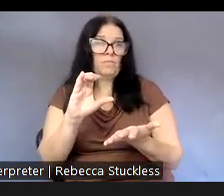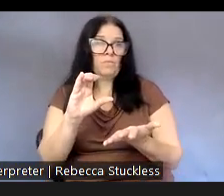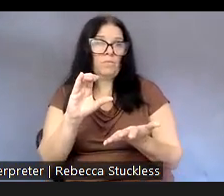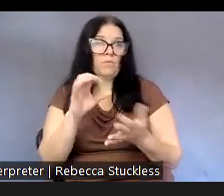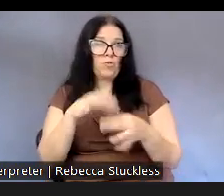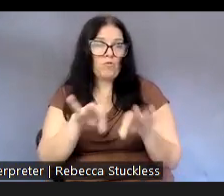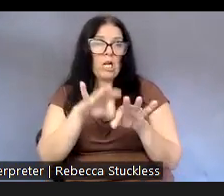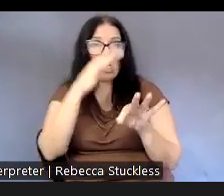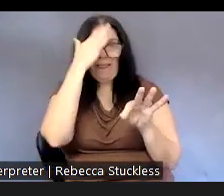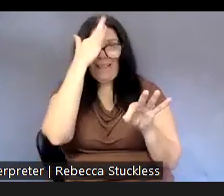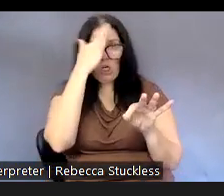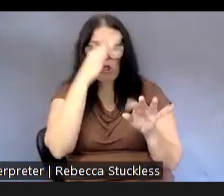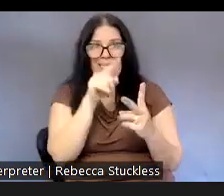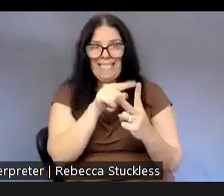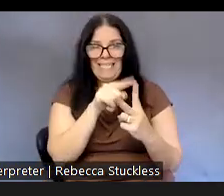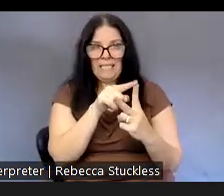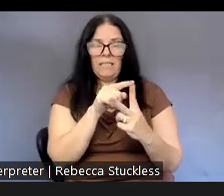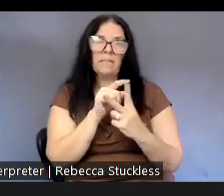we're talking about